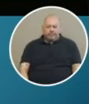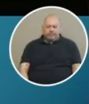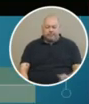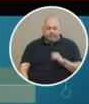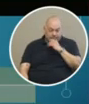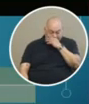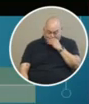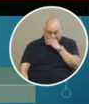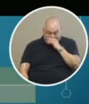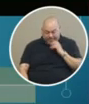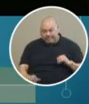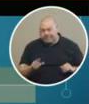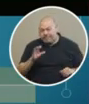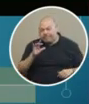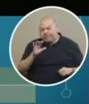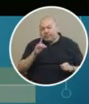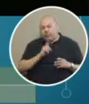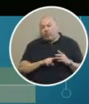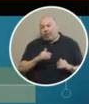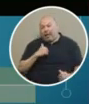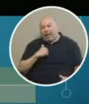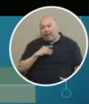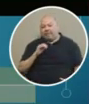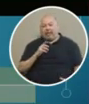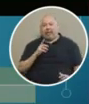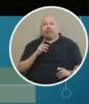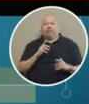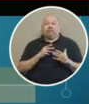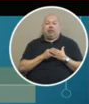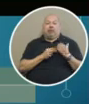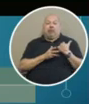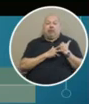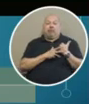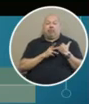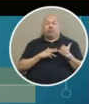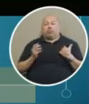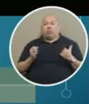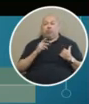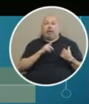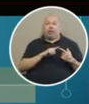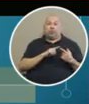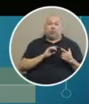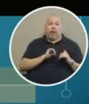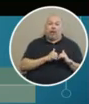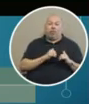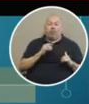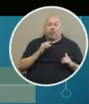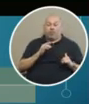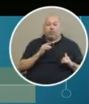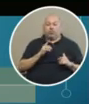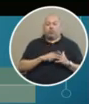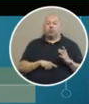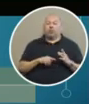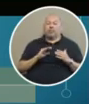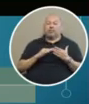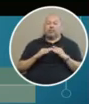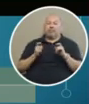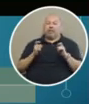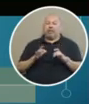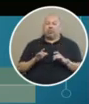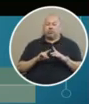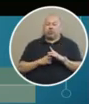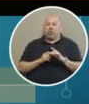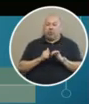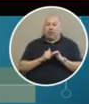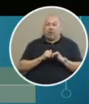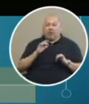consideration what we have in reserves. So going back to what the city manager started with